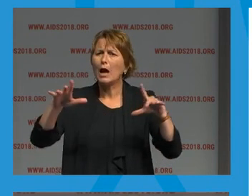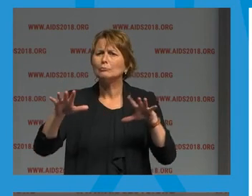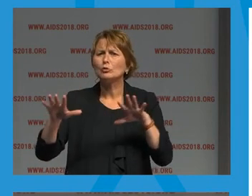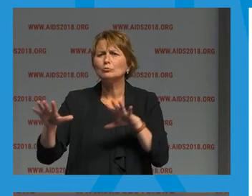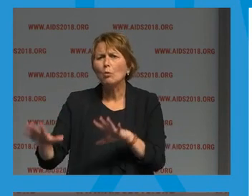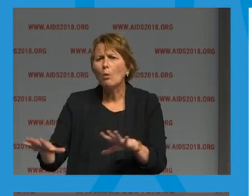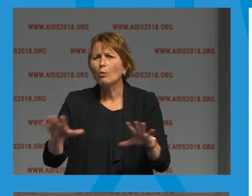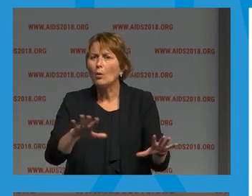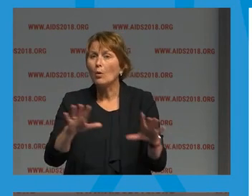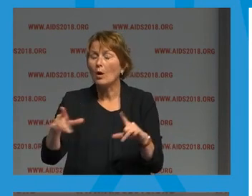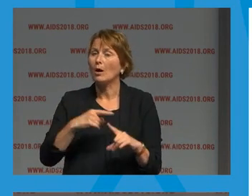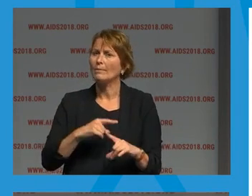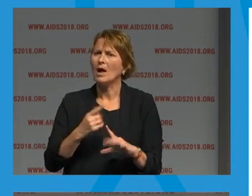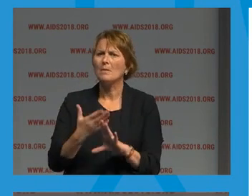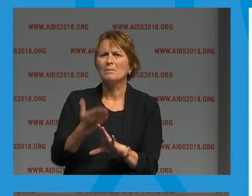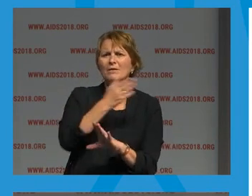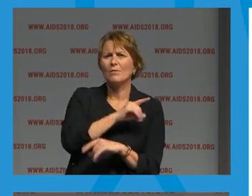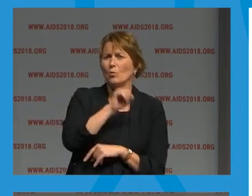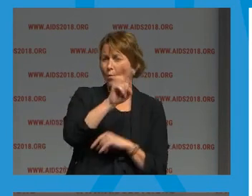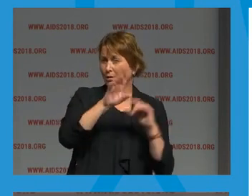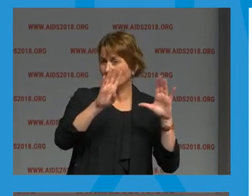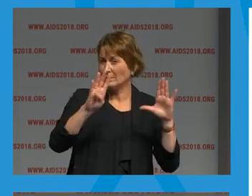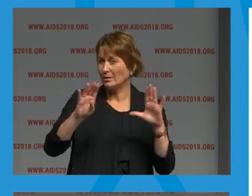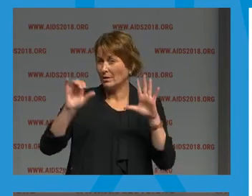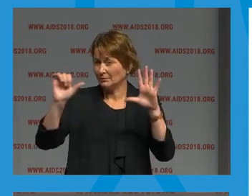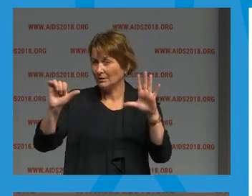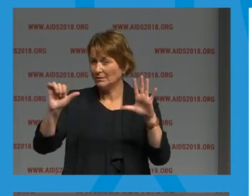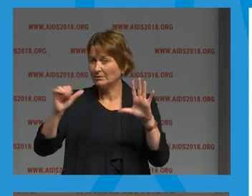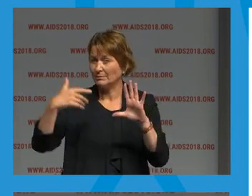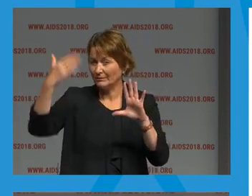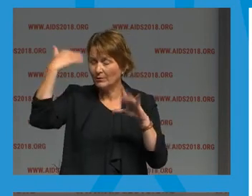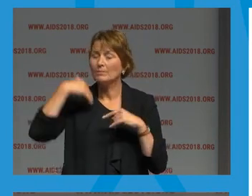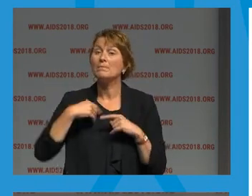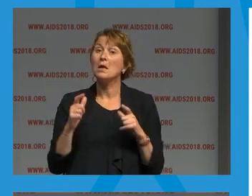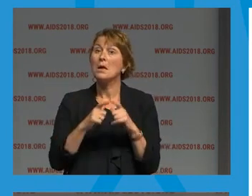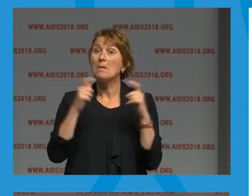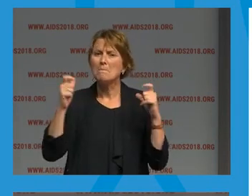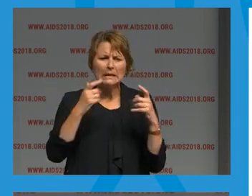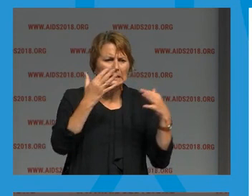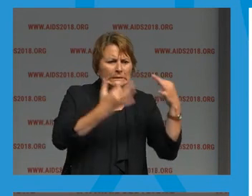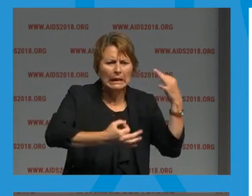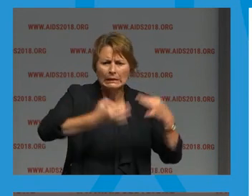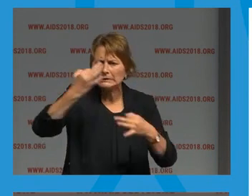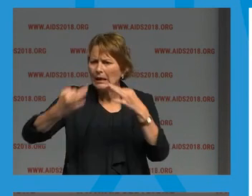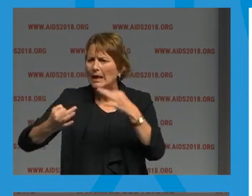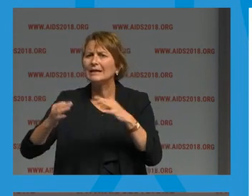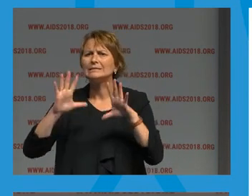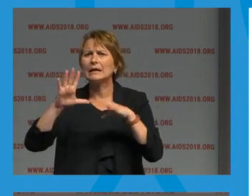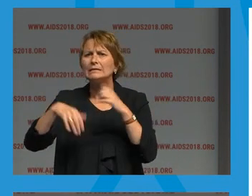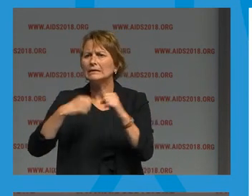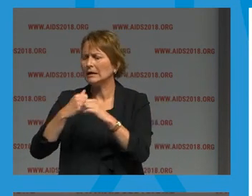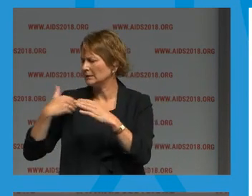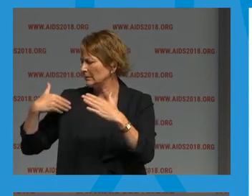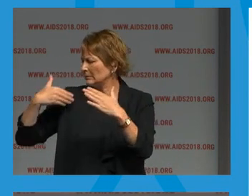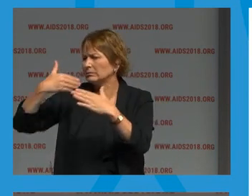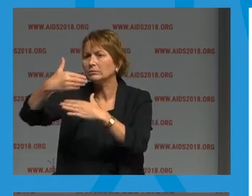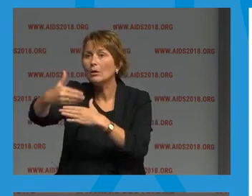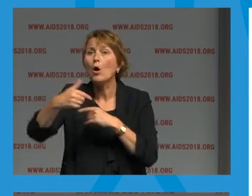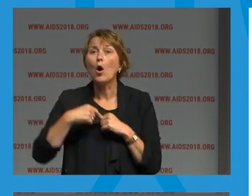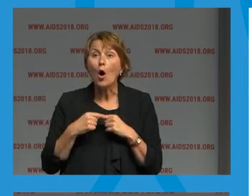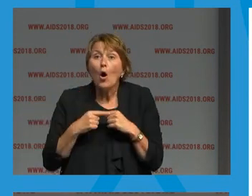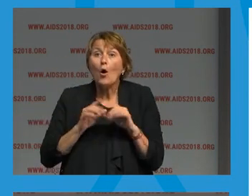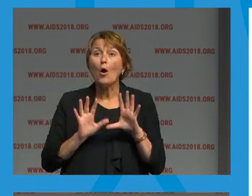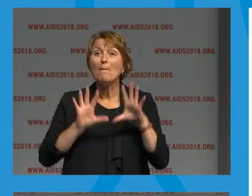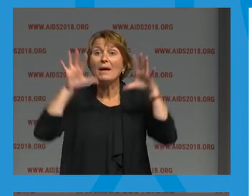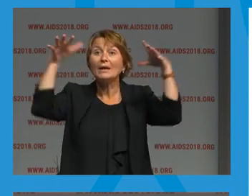effective prevention, this was 1996, larger analysis indicate a decade of analysis that the epidemic is not merely going